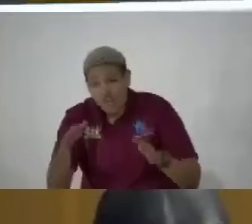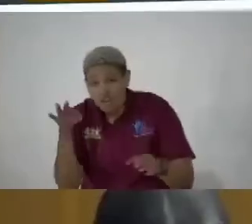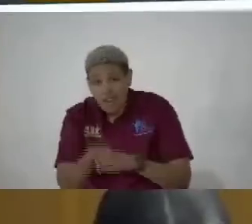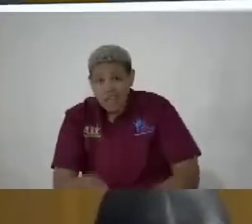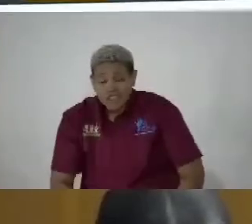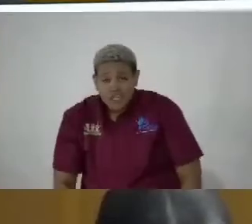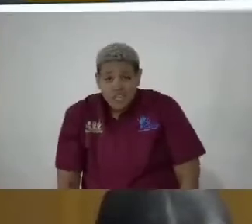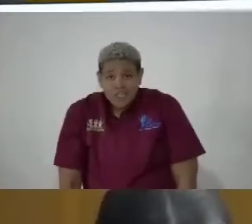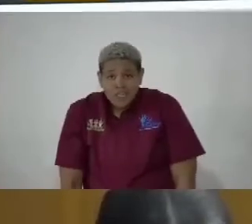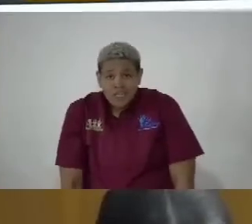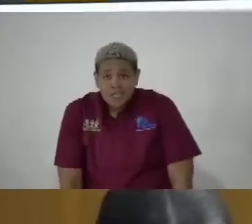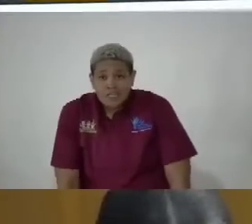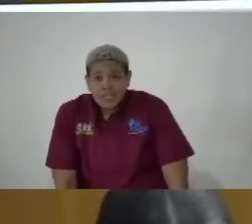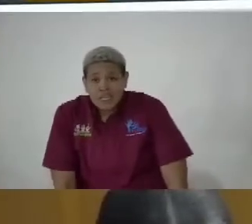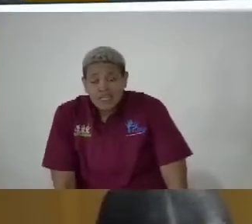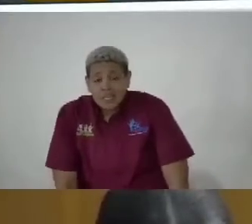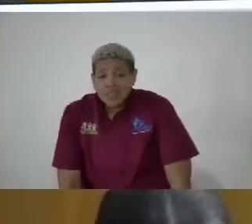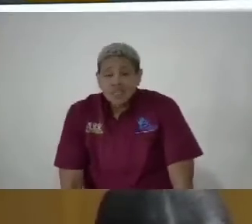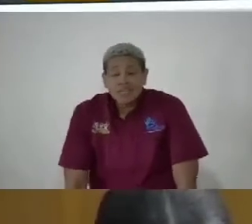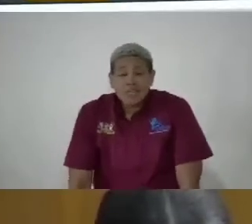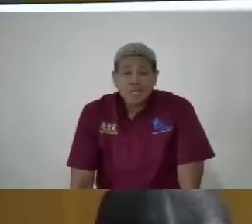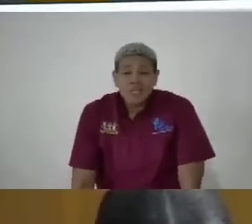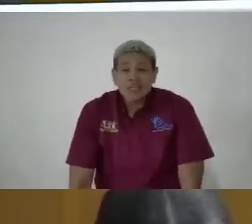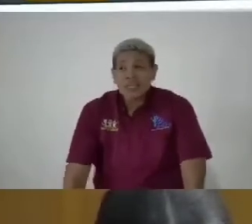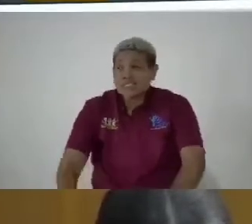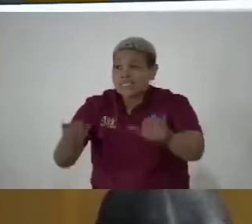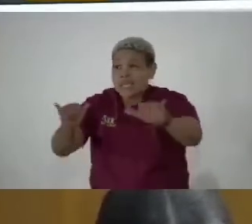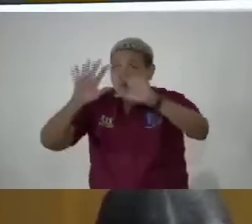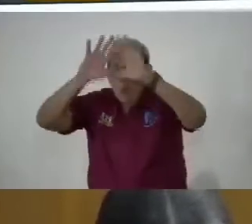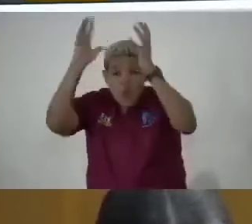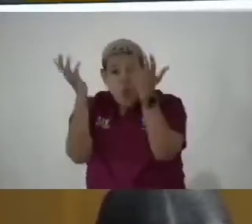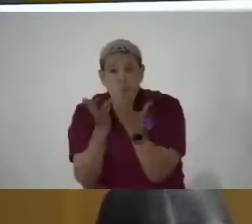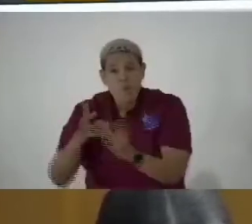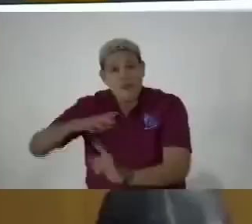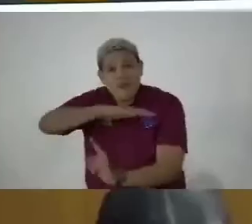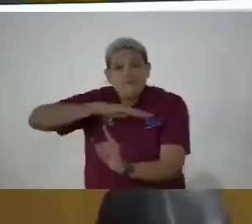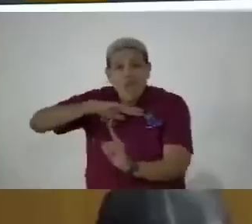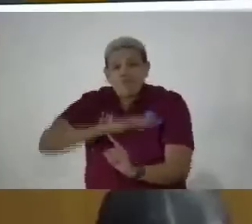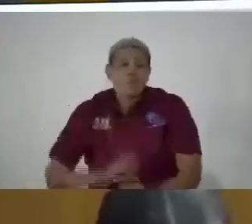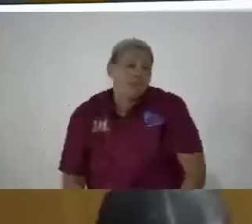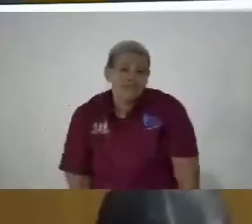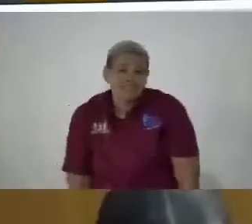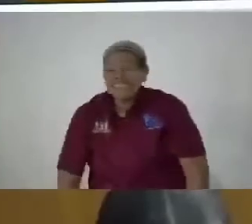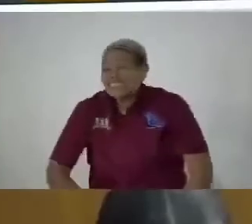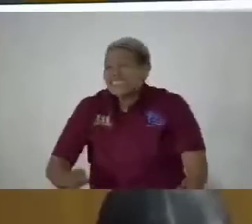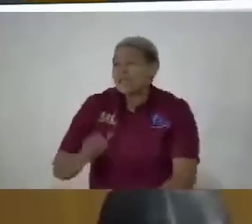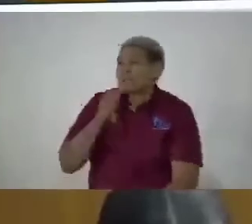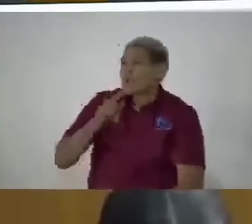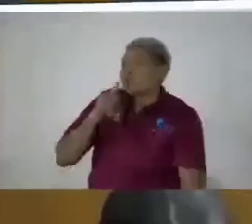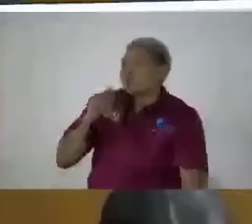election. The same global environment, the